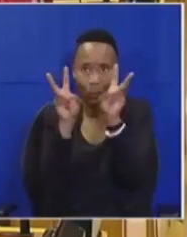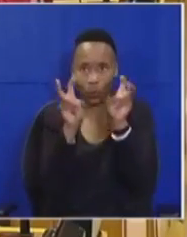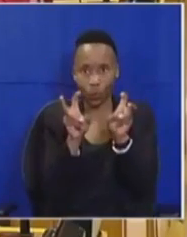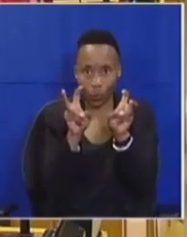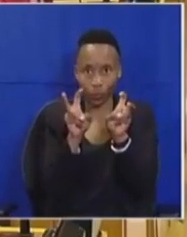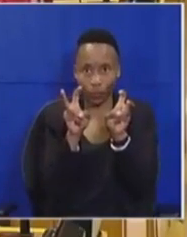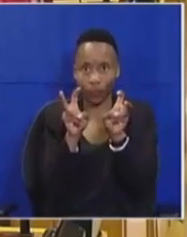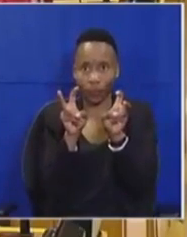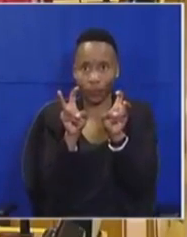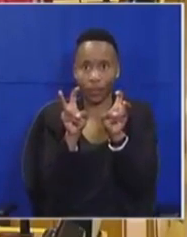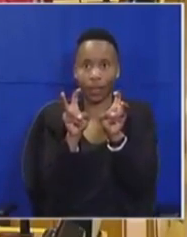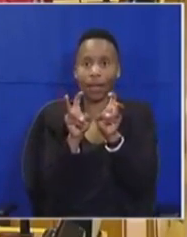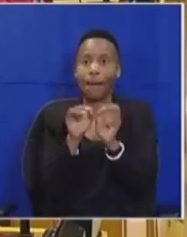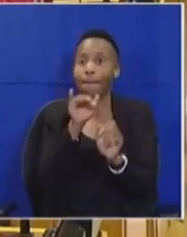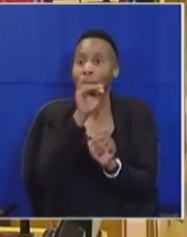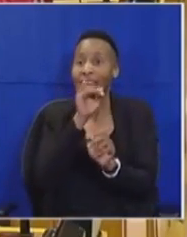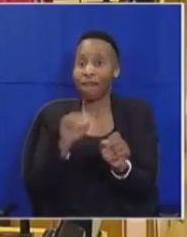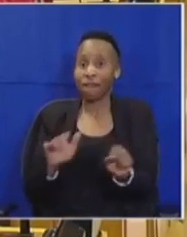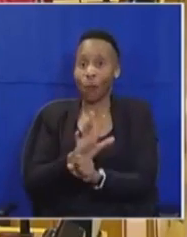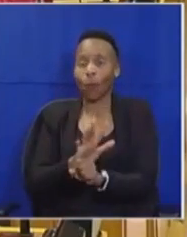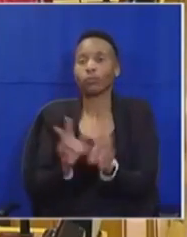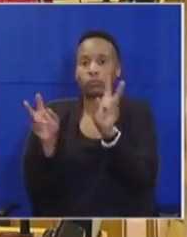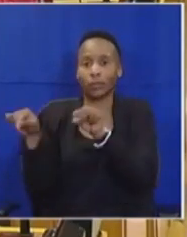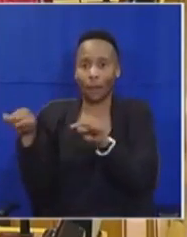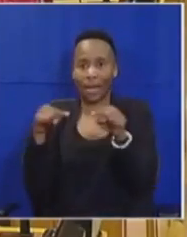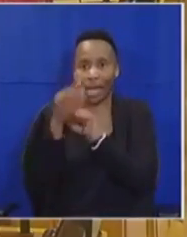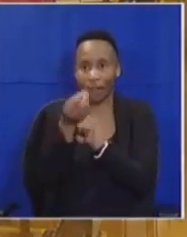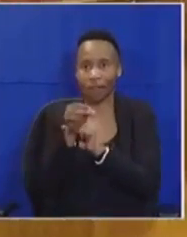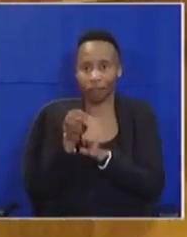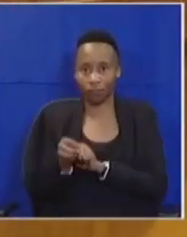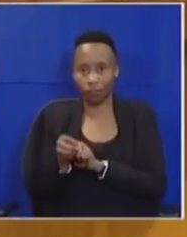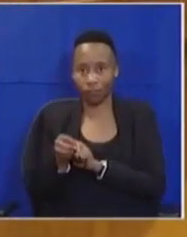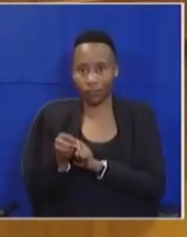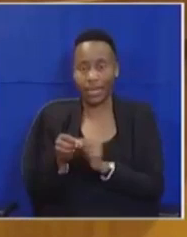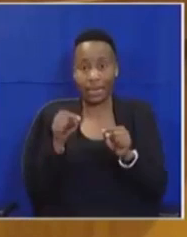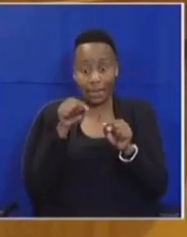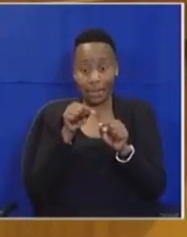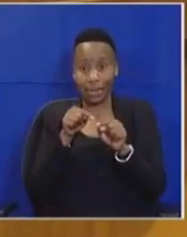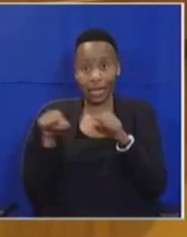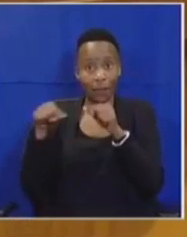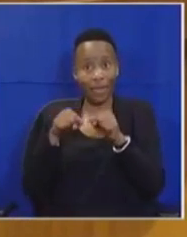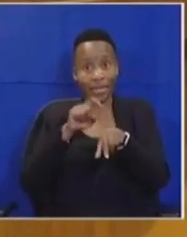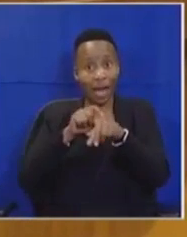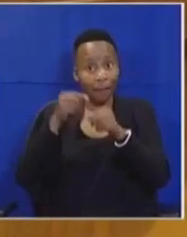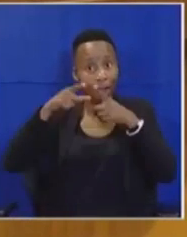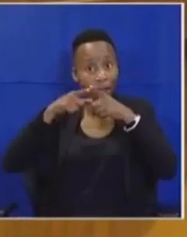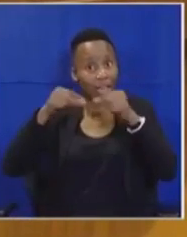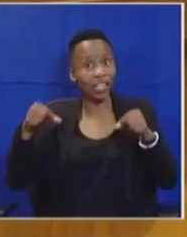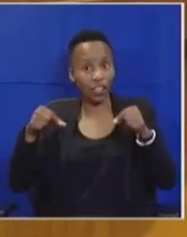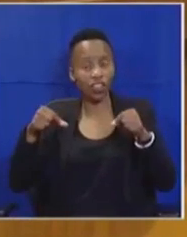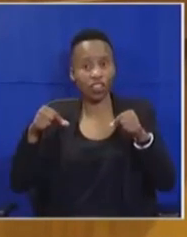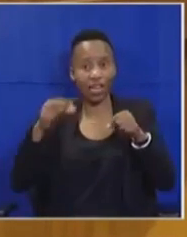having meaningful debates. And these debates, in the end, must be underpinned